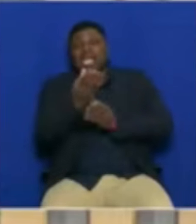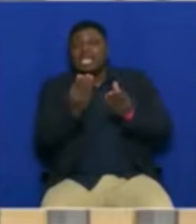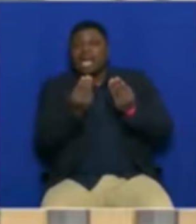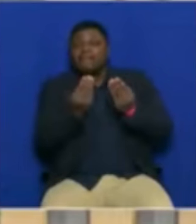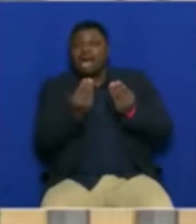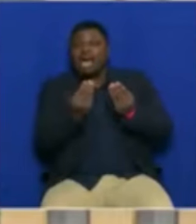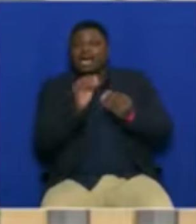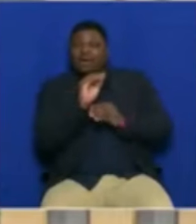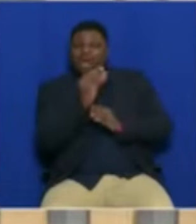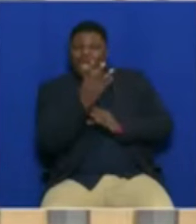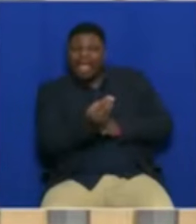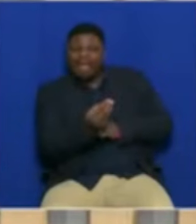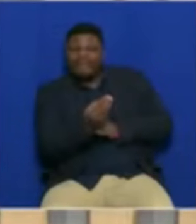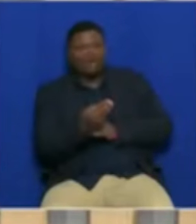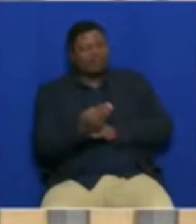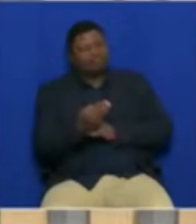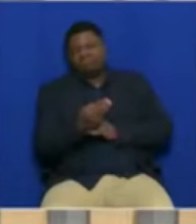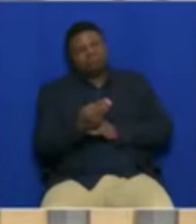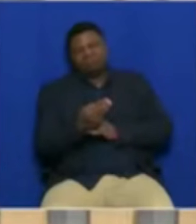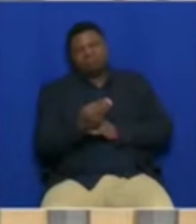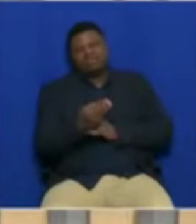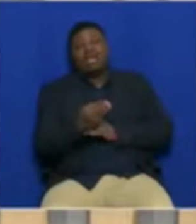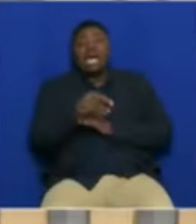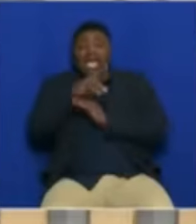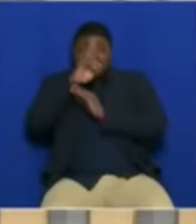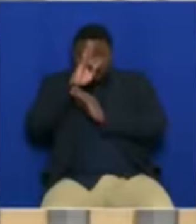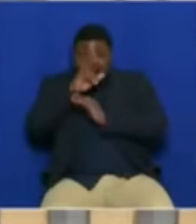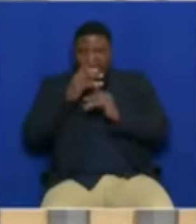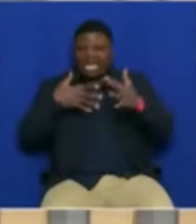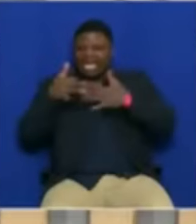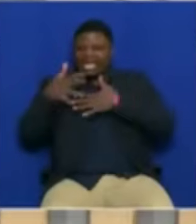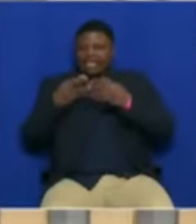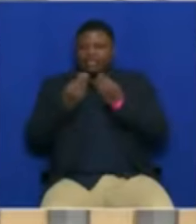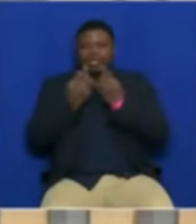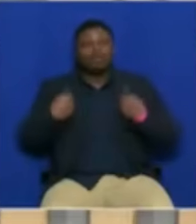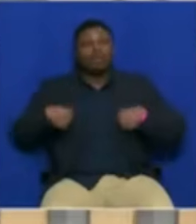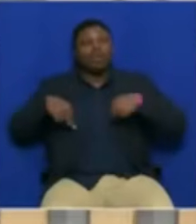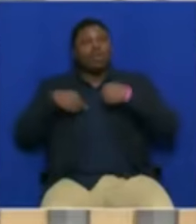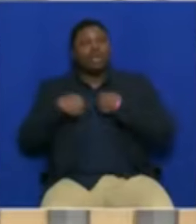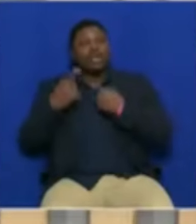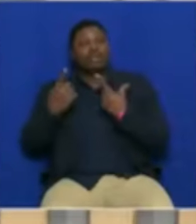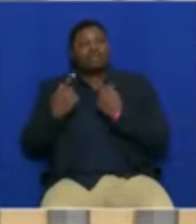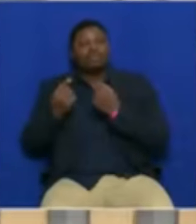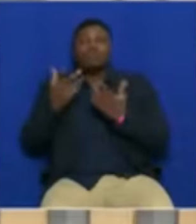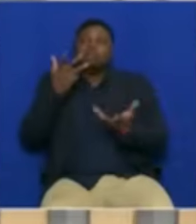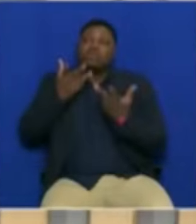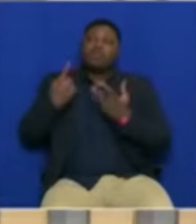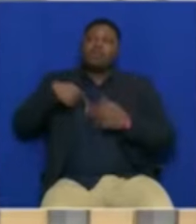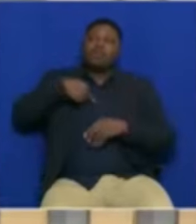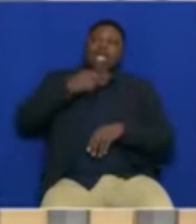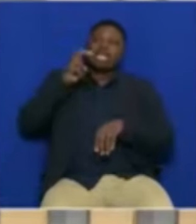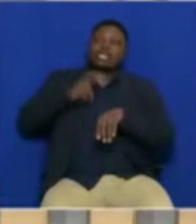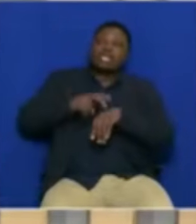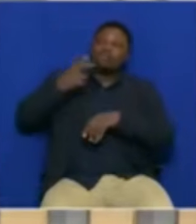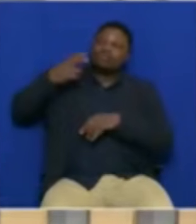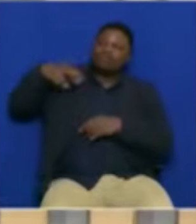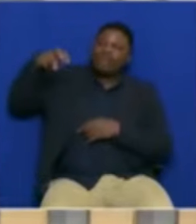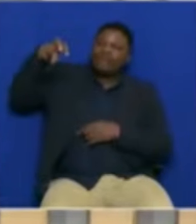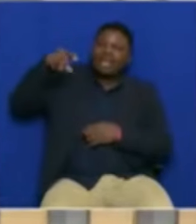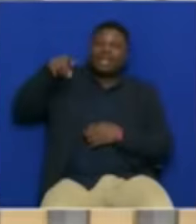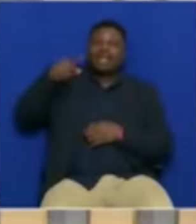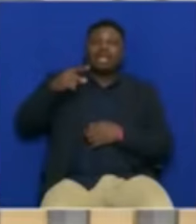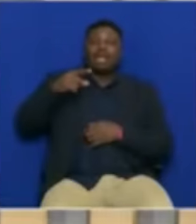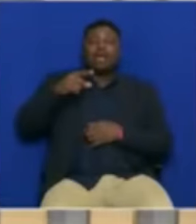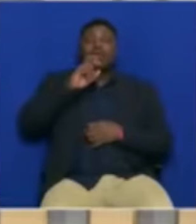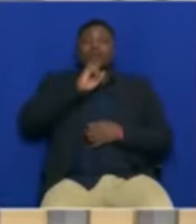or whatever we do, if we have to travel somewhere, the reference is that CIN. If we take